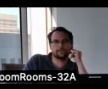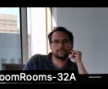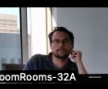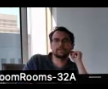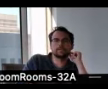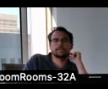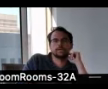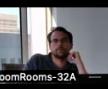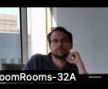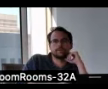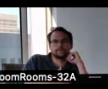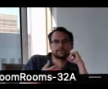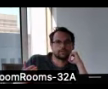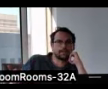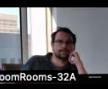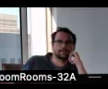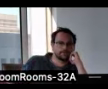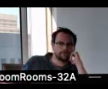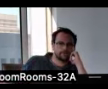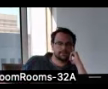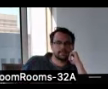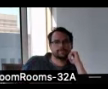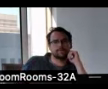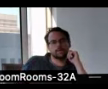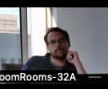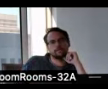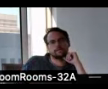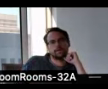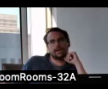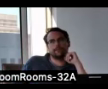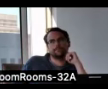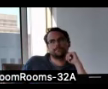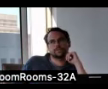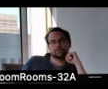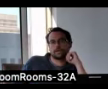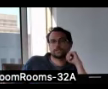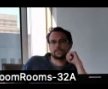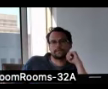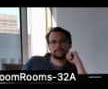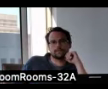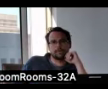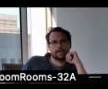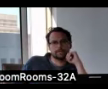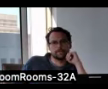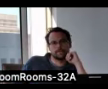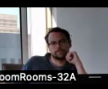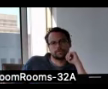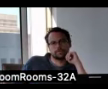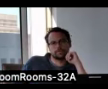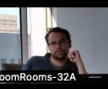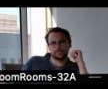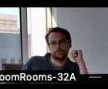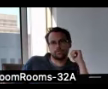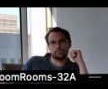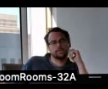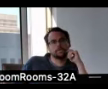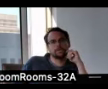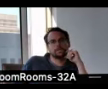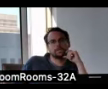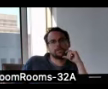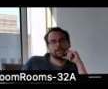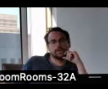fiduciary duties, but then there's still like significant discretion given to the management to